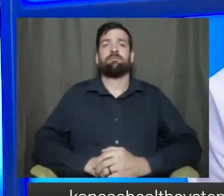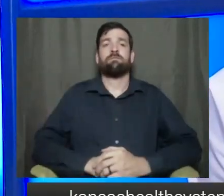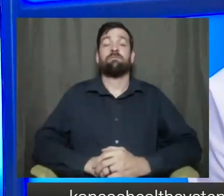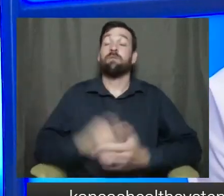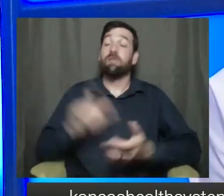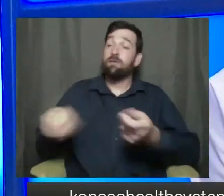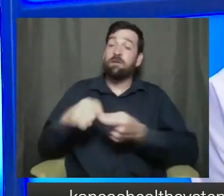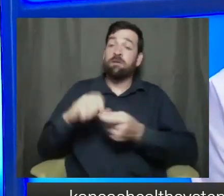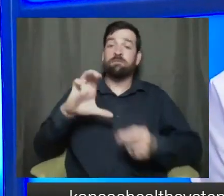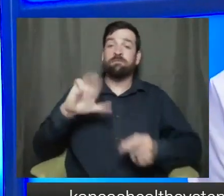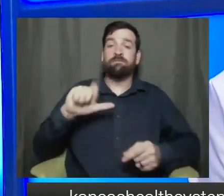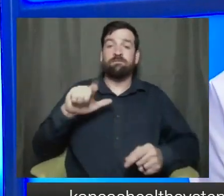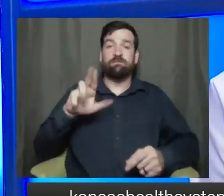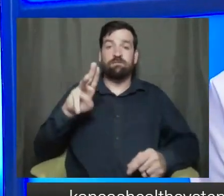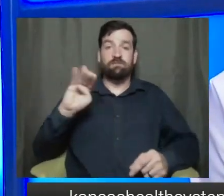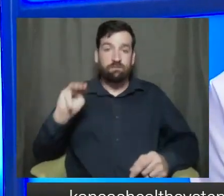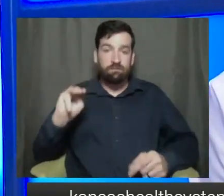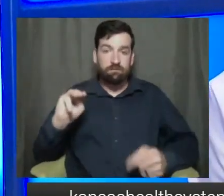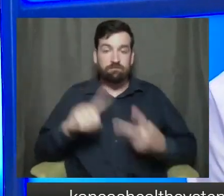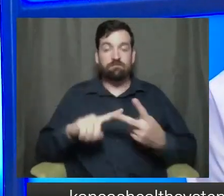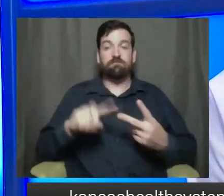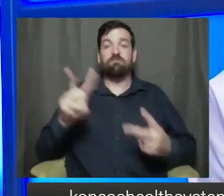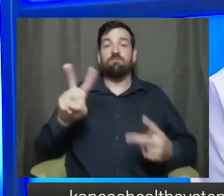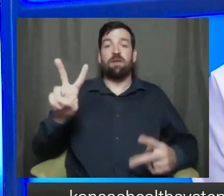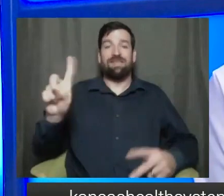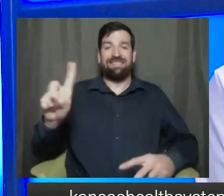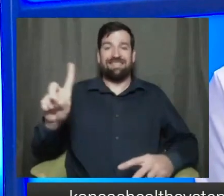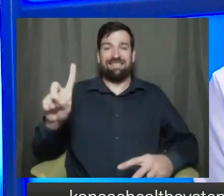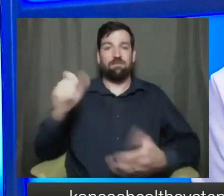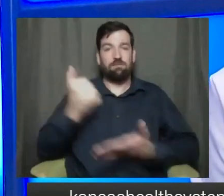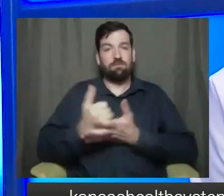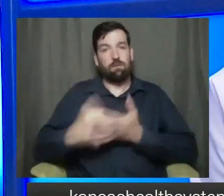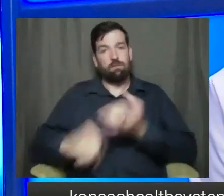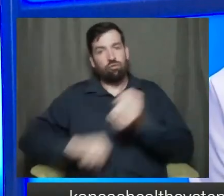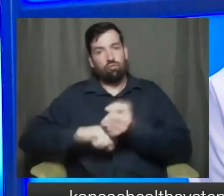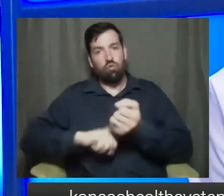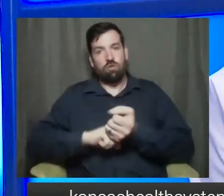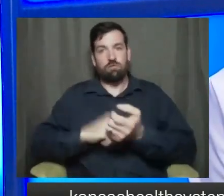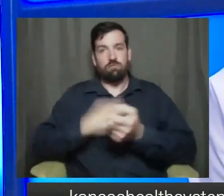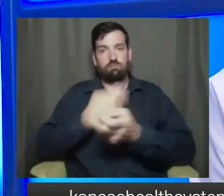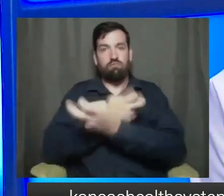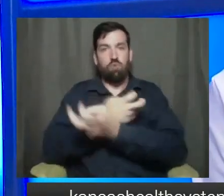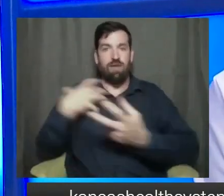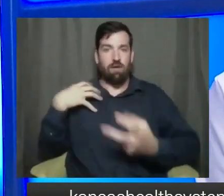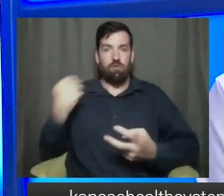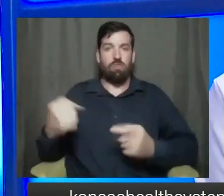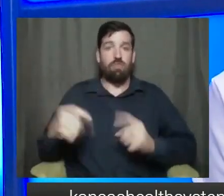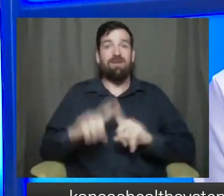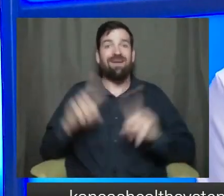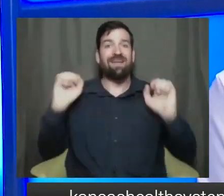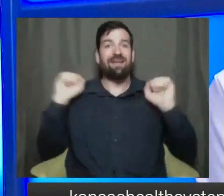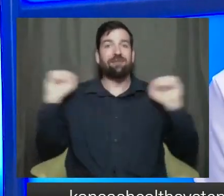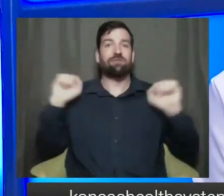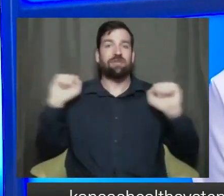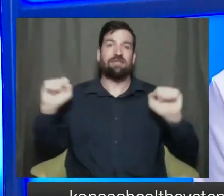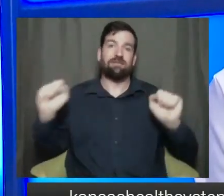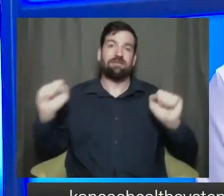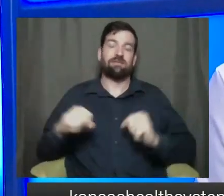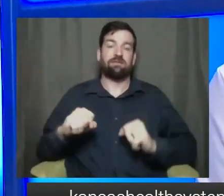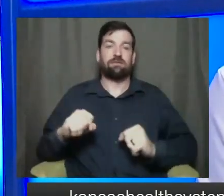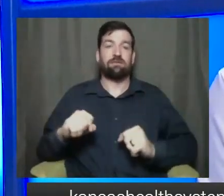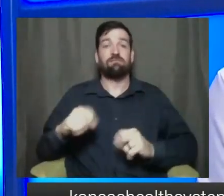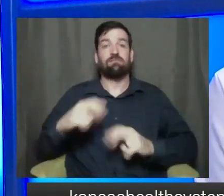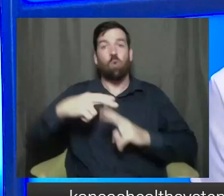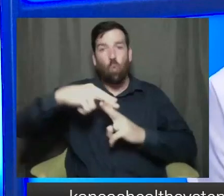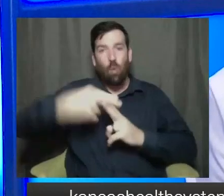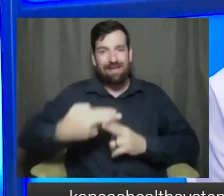D intake are important, as those help support bone health, but also exercise and weight-bearing exercise